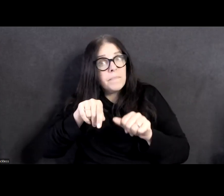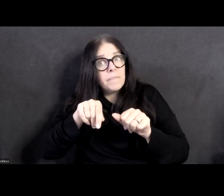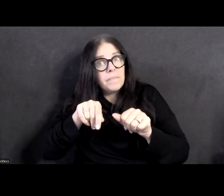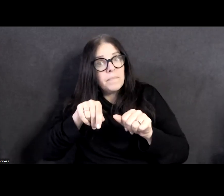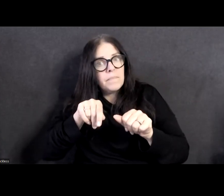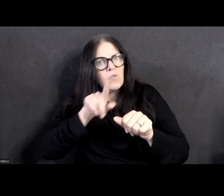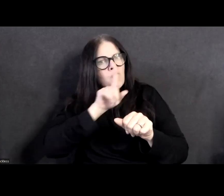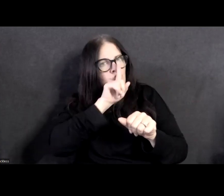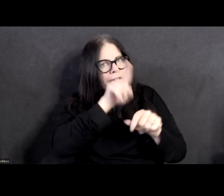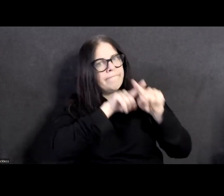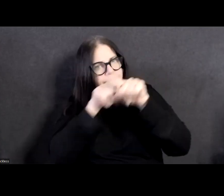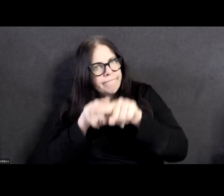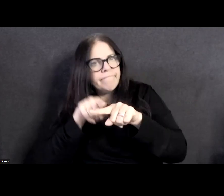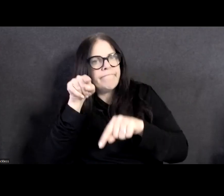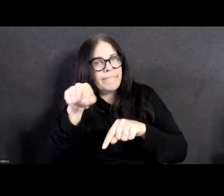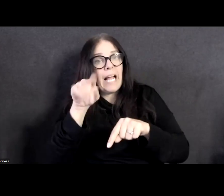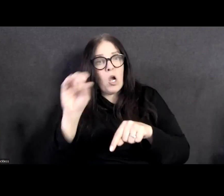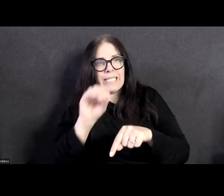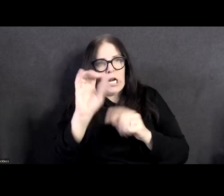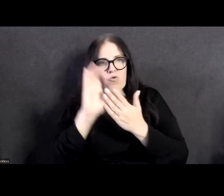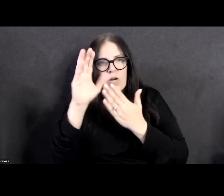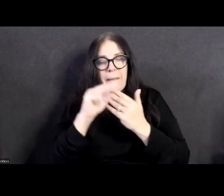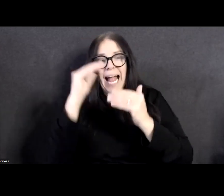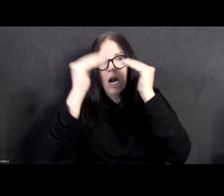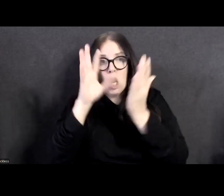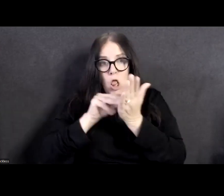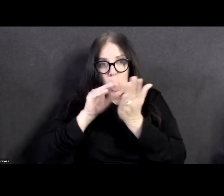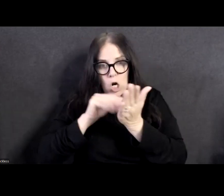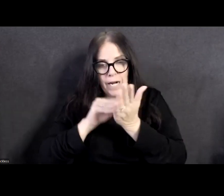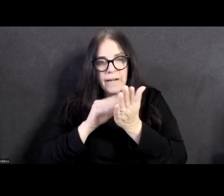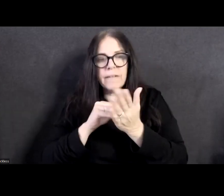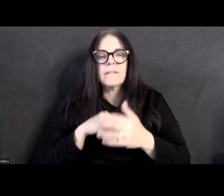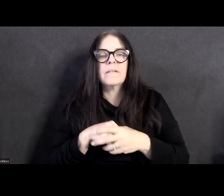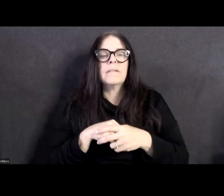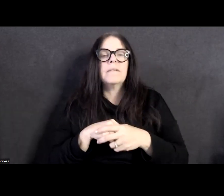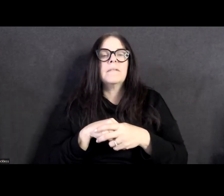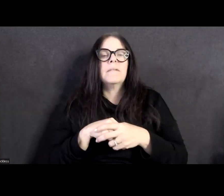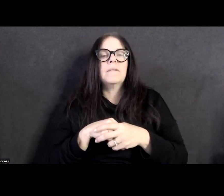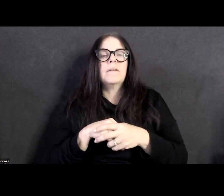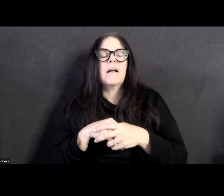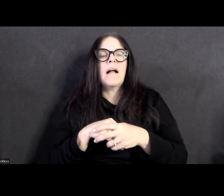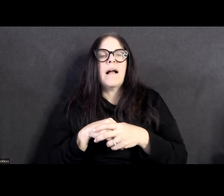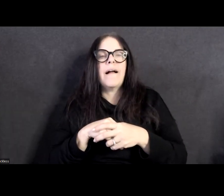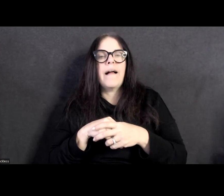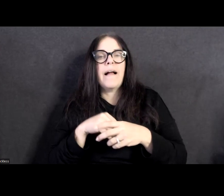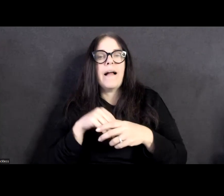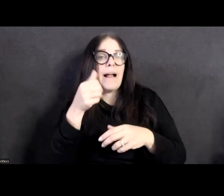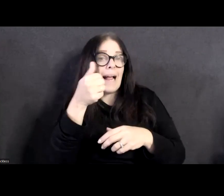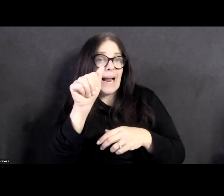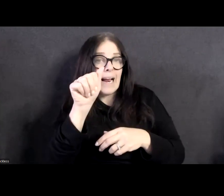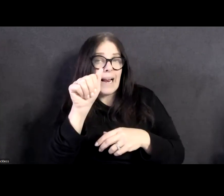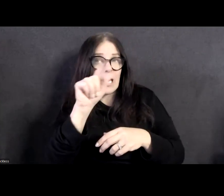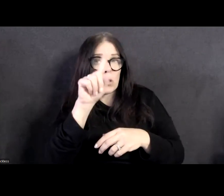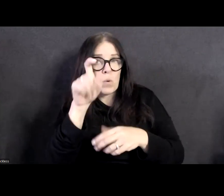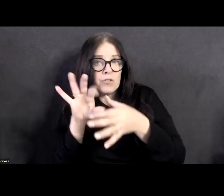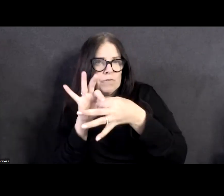Ontario Curriculum Adult Learning Framework. And it's backed out with the questions that would reference anywhere from level 1